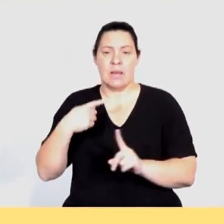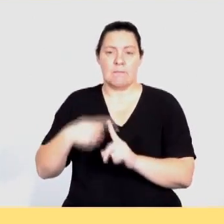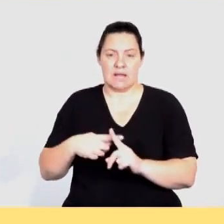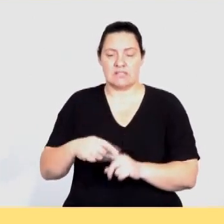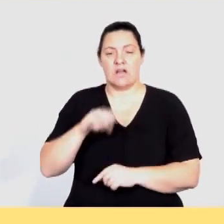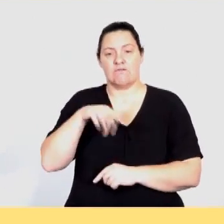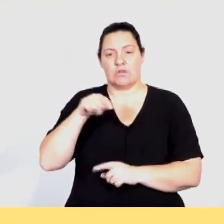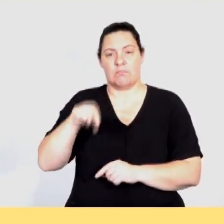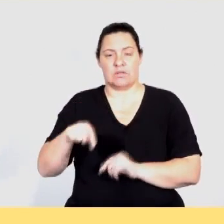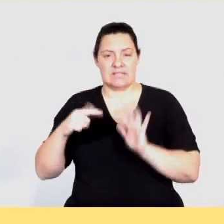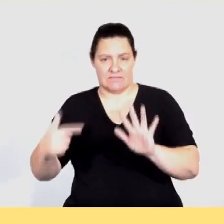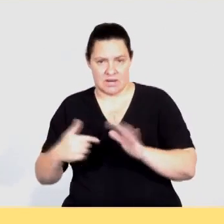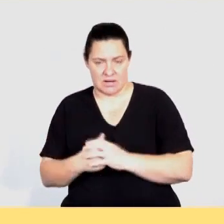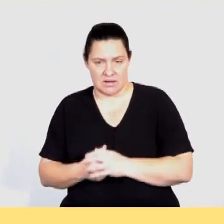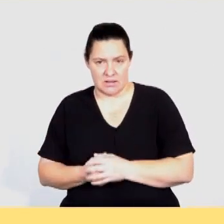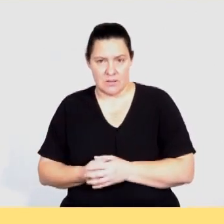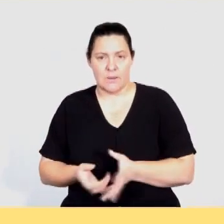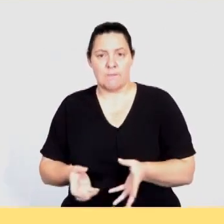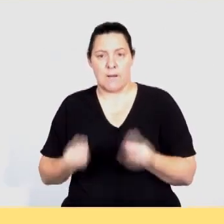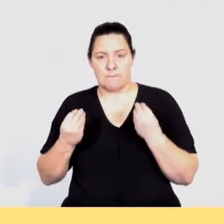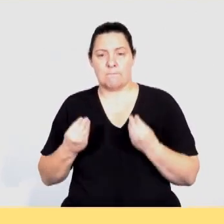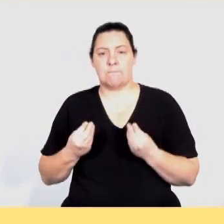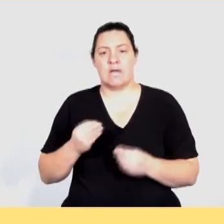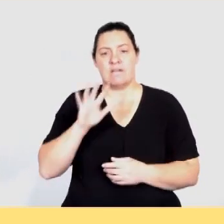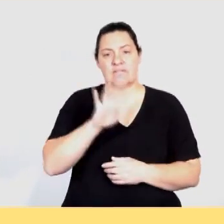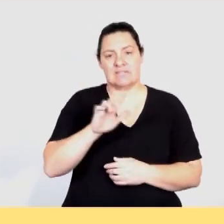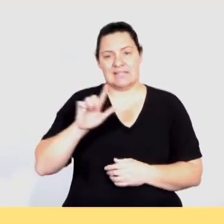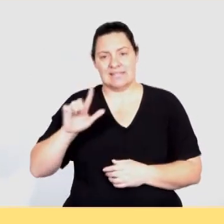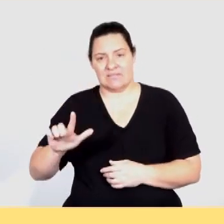42.6 plus 14.7. That will give you